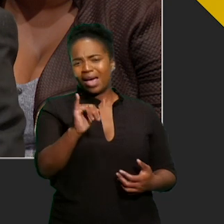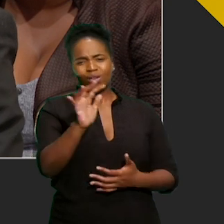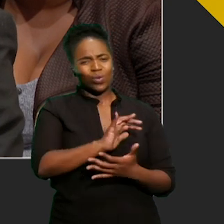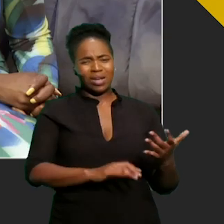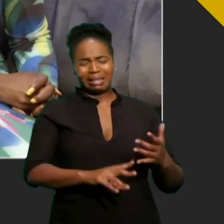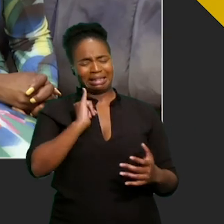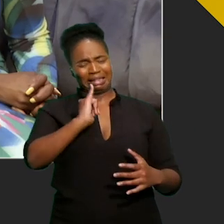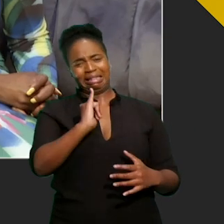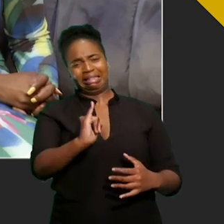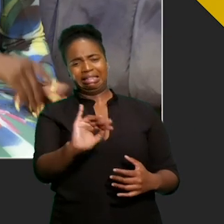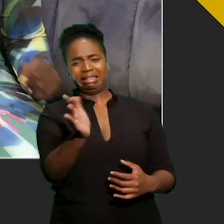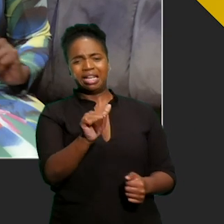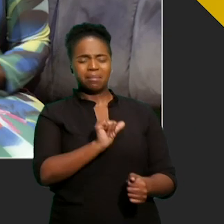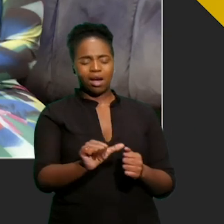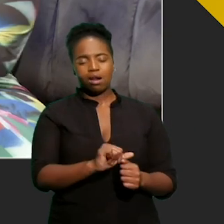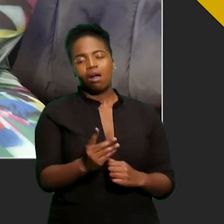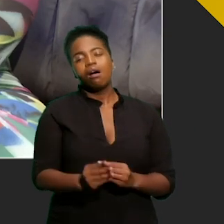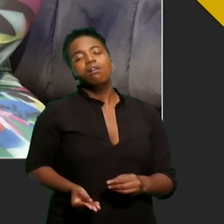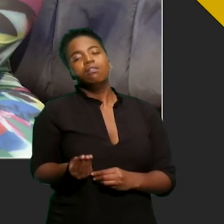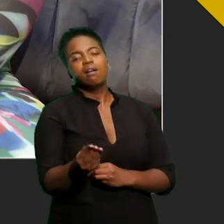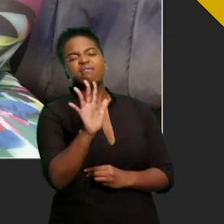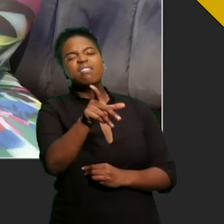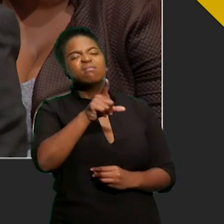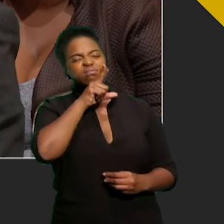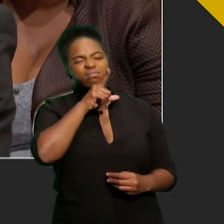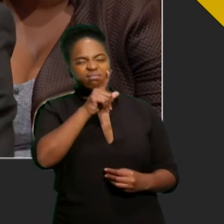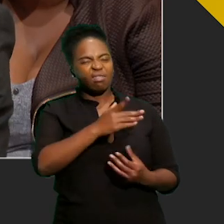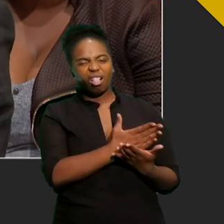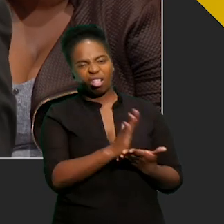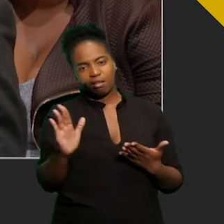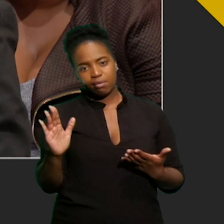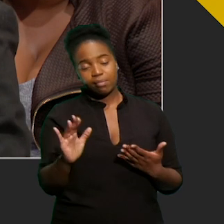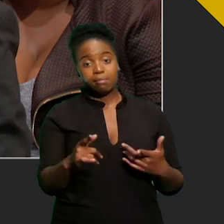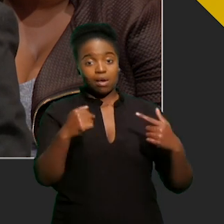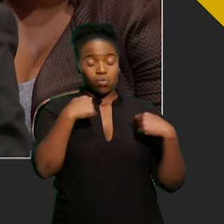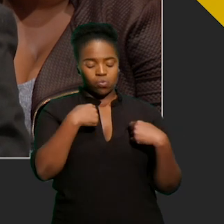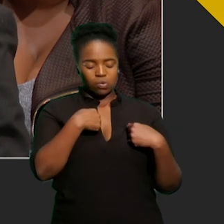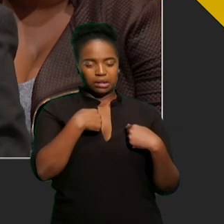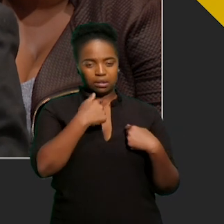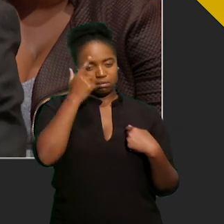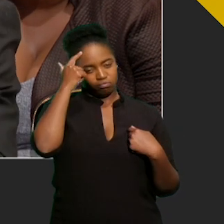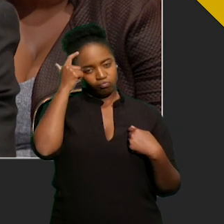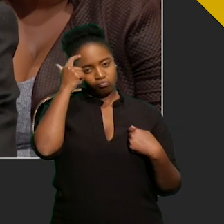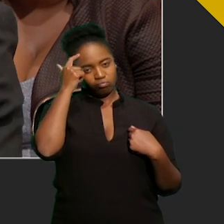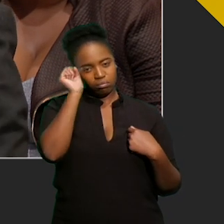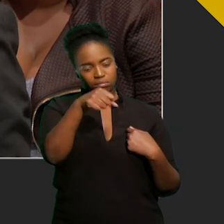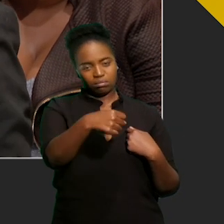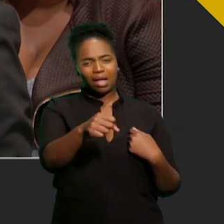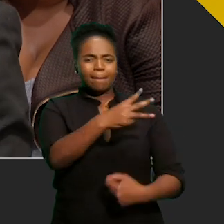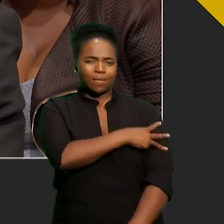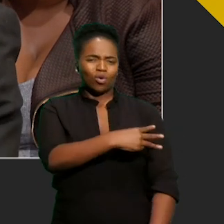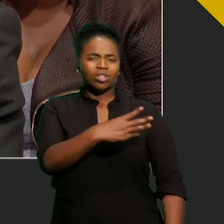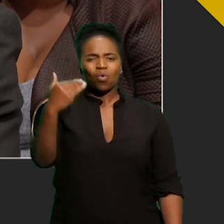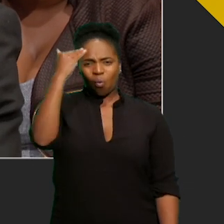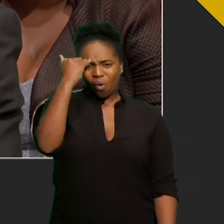going to look bad. Yes, so, let me give you something. Yes, 5,000 rands or something. Yeah. But that's when you as a journalist have to think about it. My boss will know about